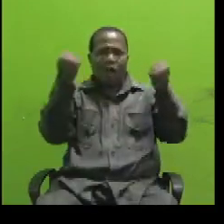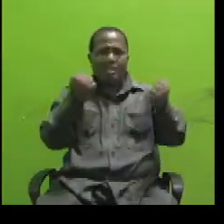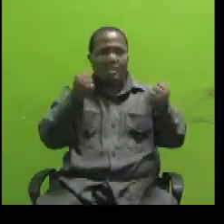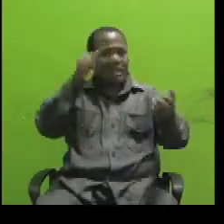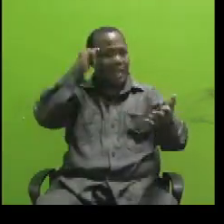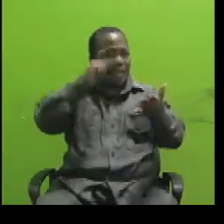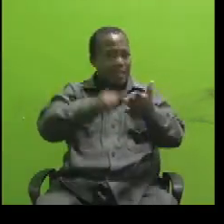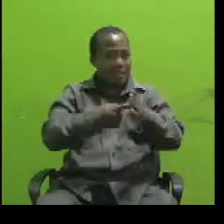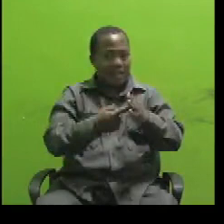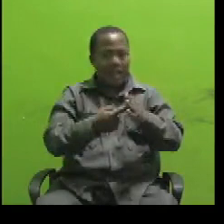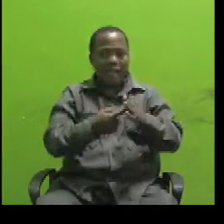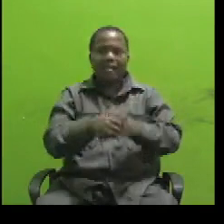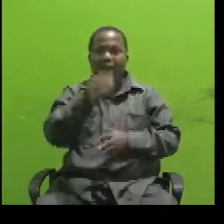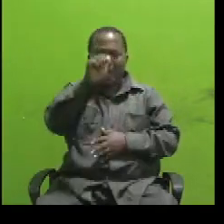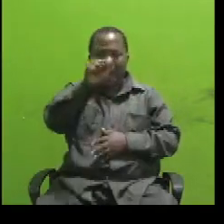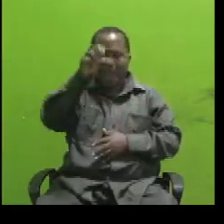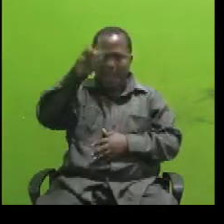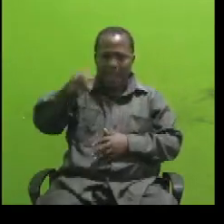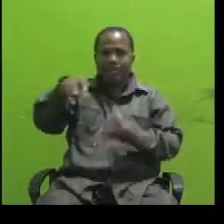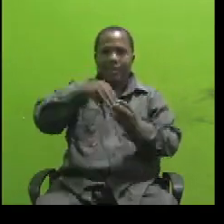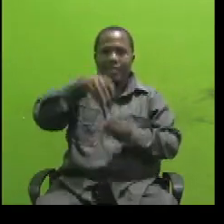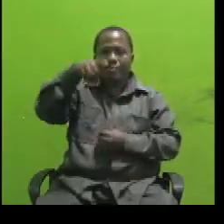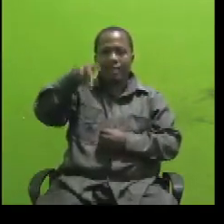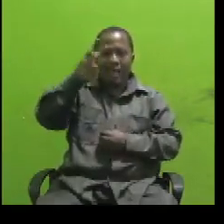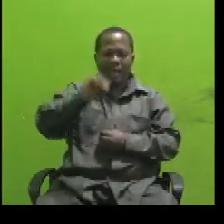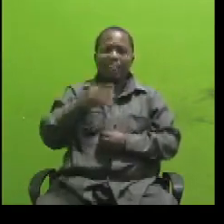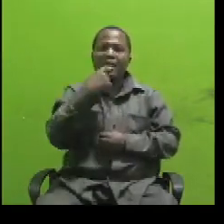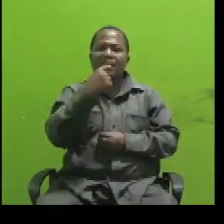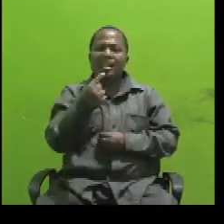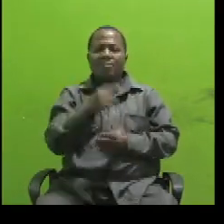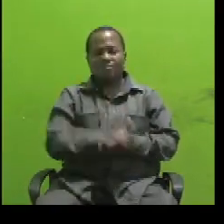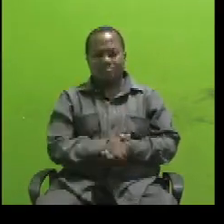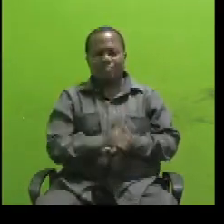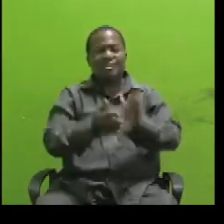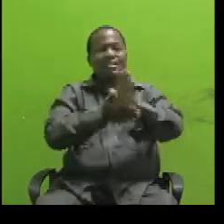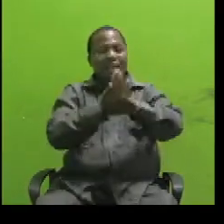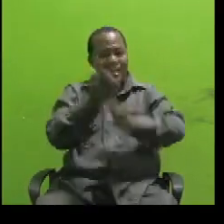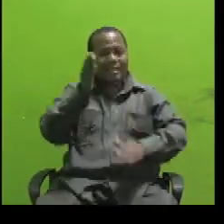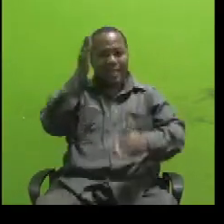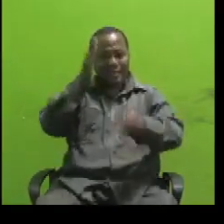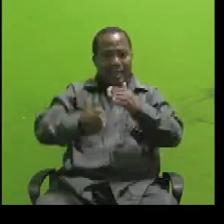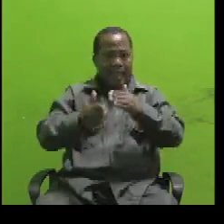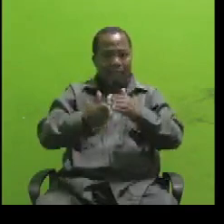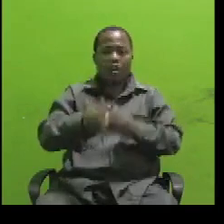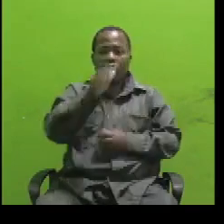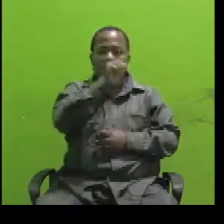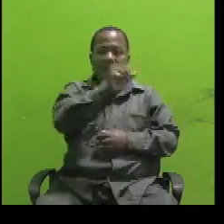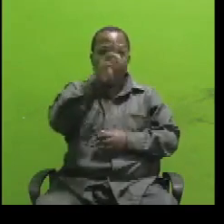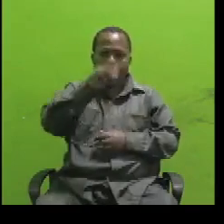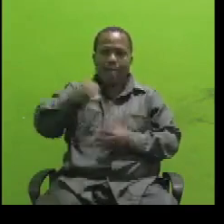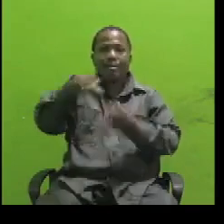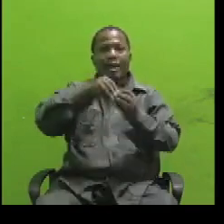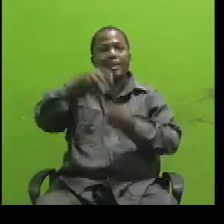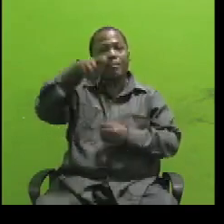of AM and PM. Identify the starting and ending of AM and PM.